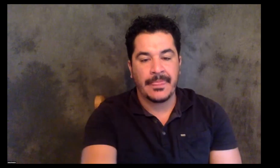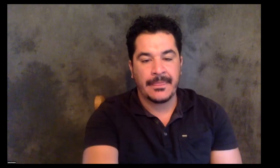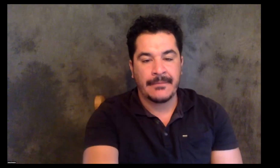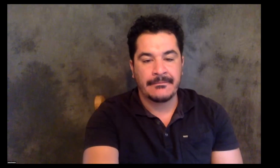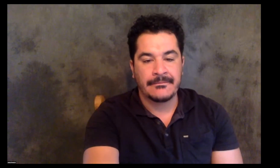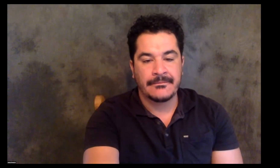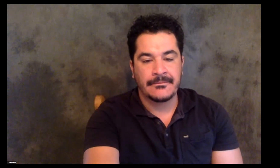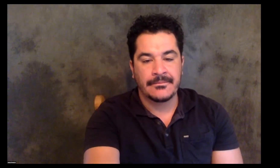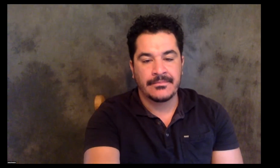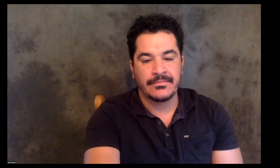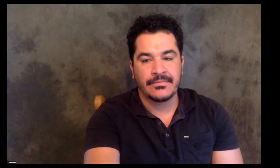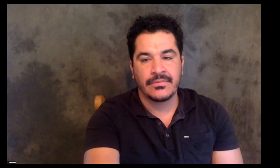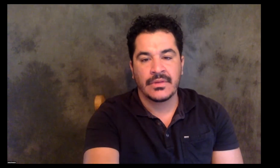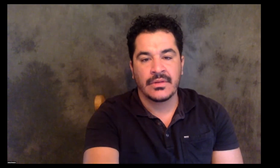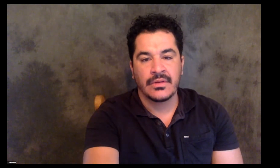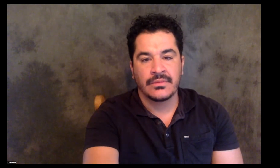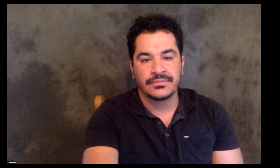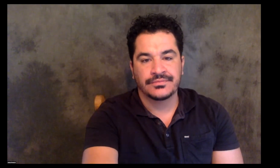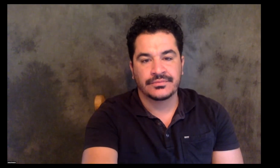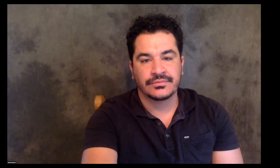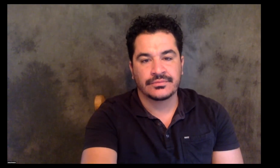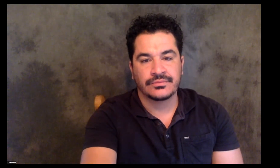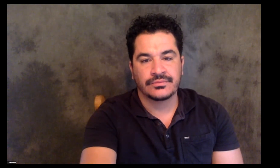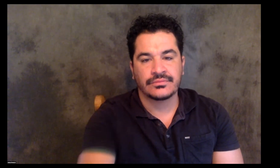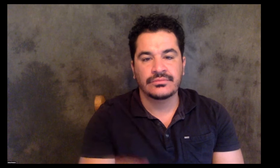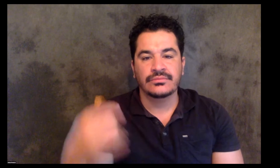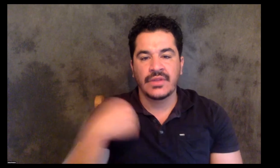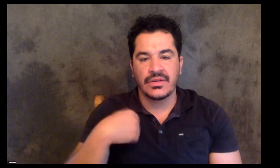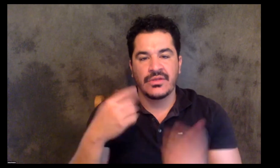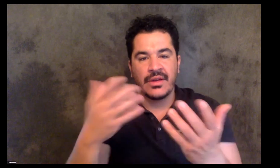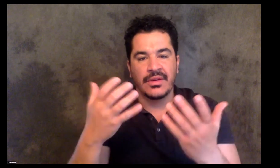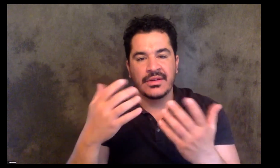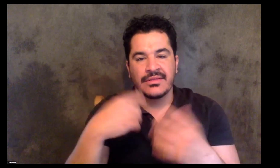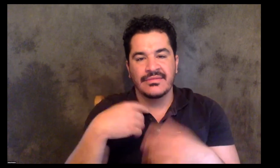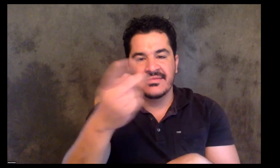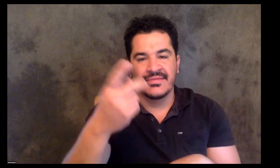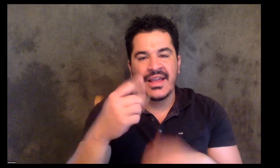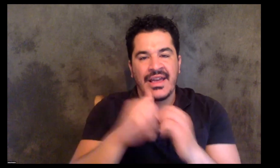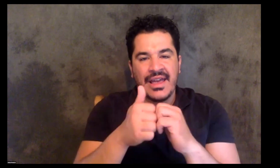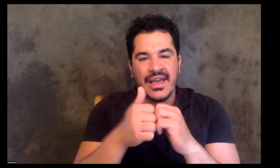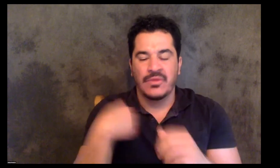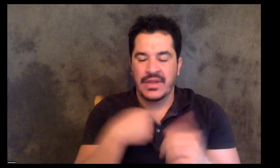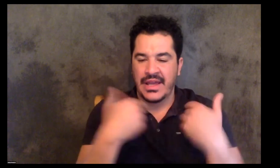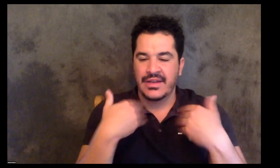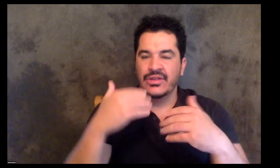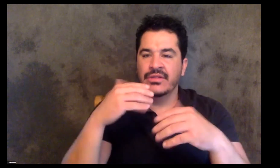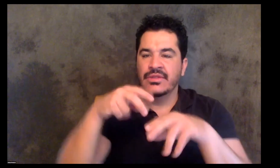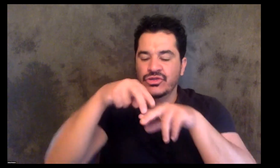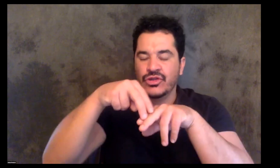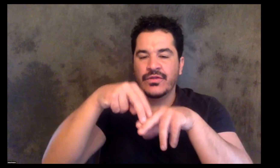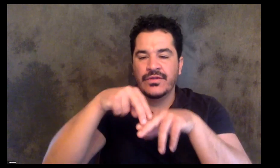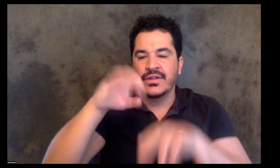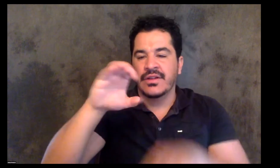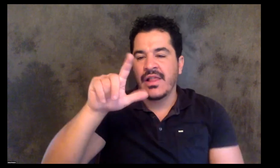you the brief story about how we turned a surf club in South Africa, which was a voluntary surf club with 20 children on a weekend, into this kind